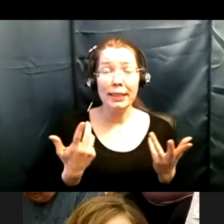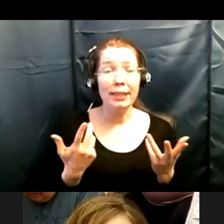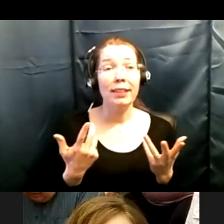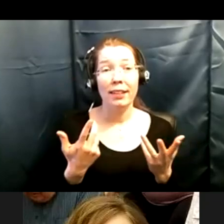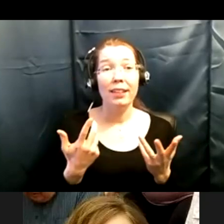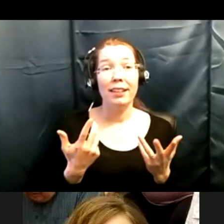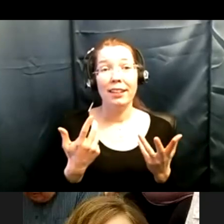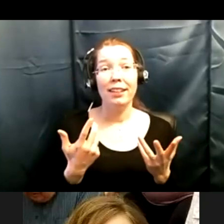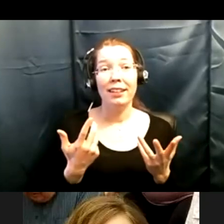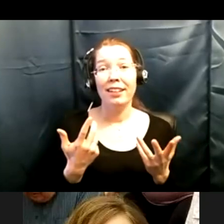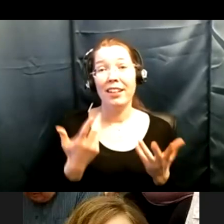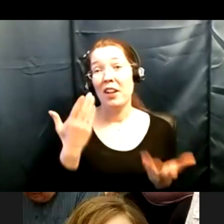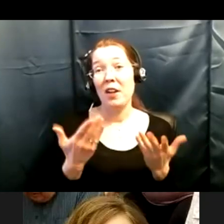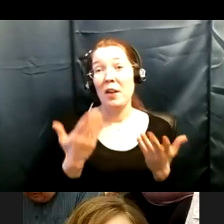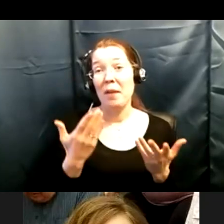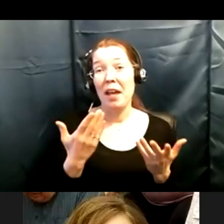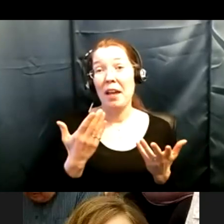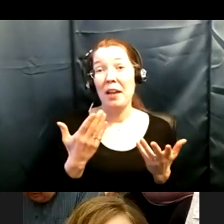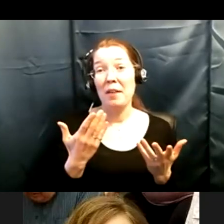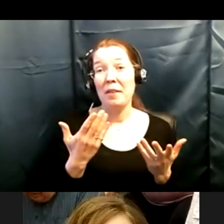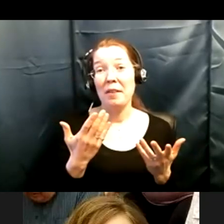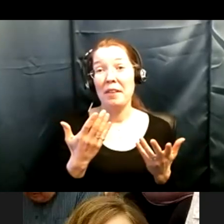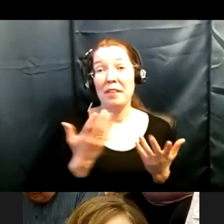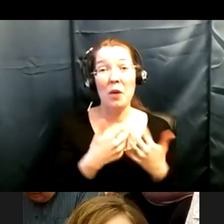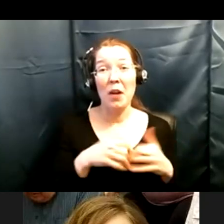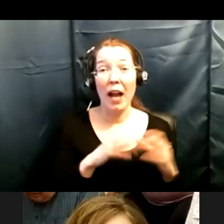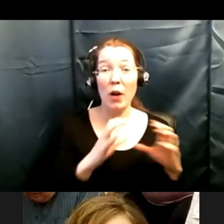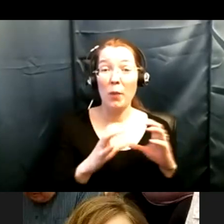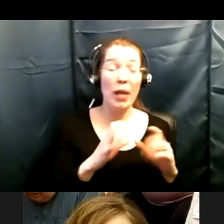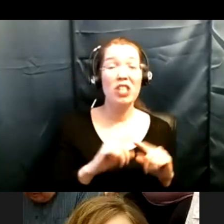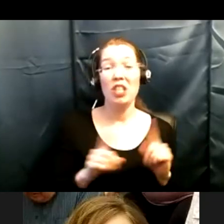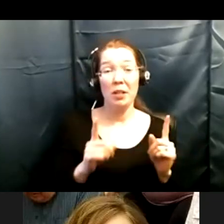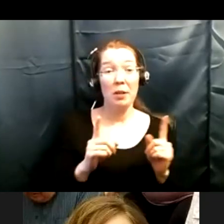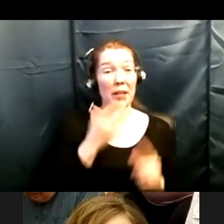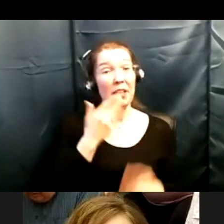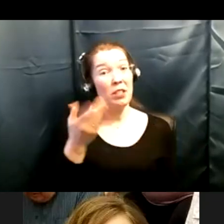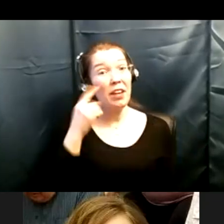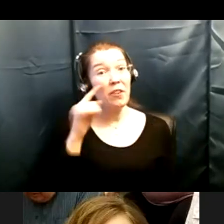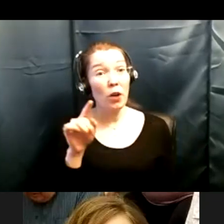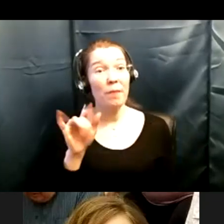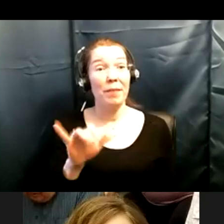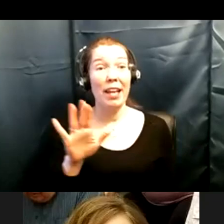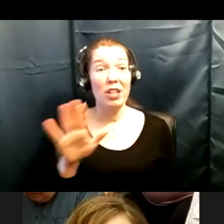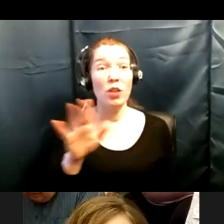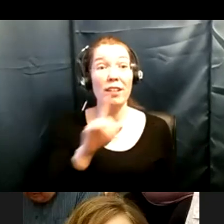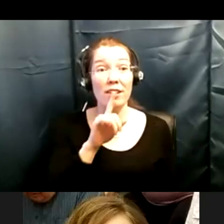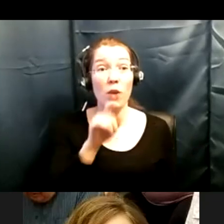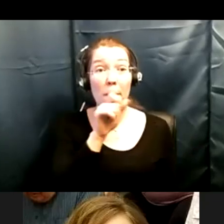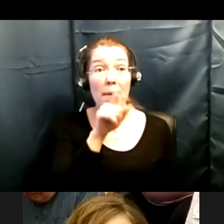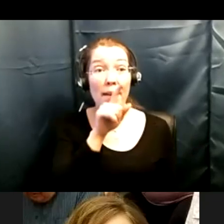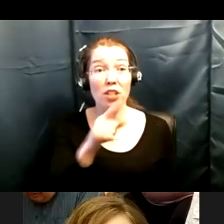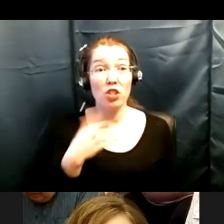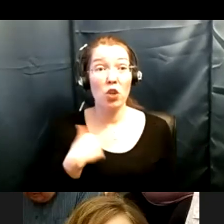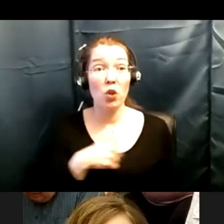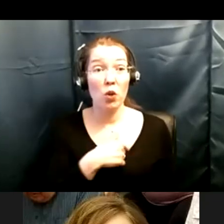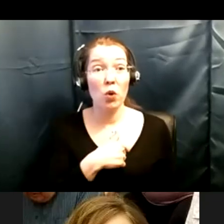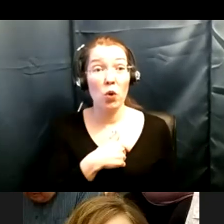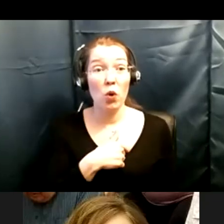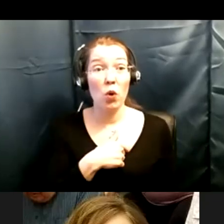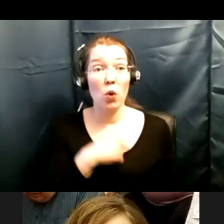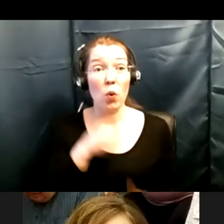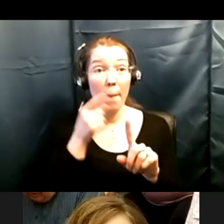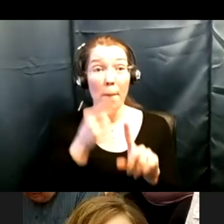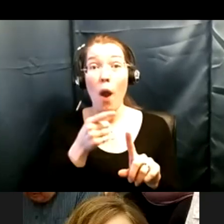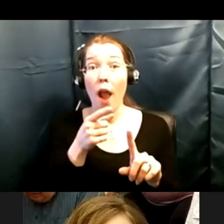maybe I just want that conversation, but that's all they're there for. That's great. I do want to make sure that we point out